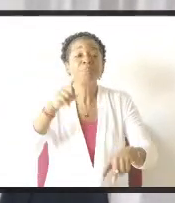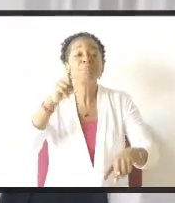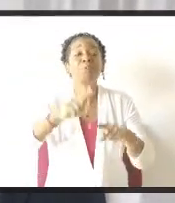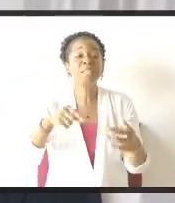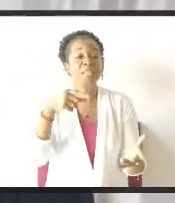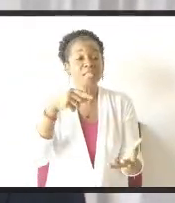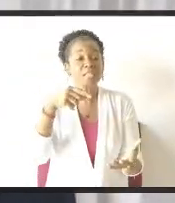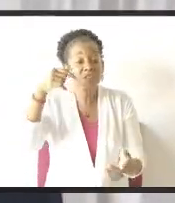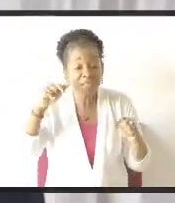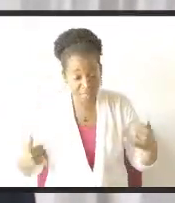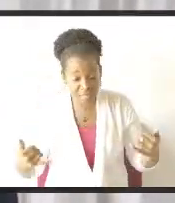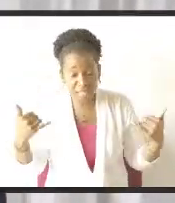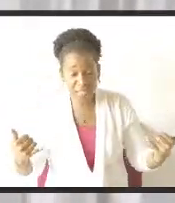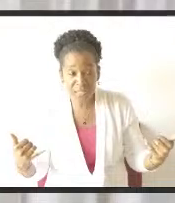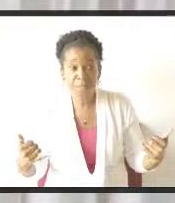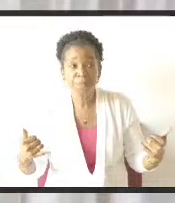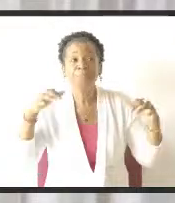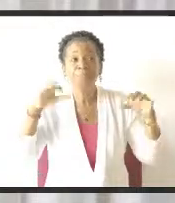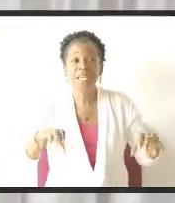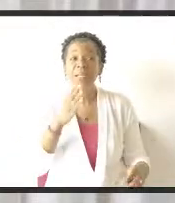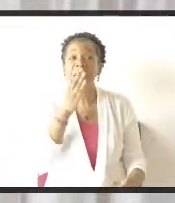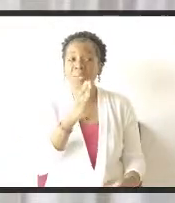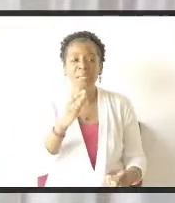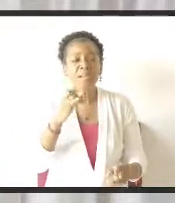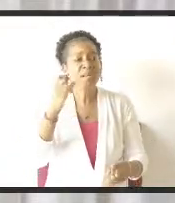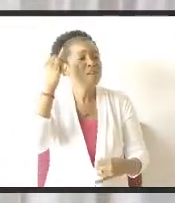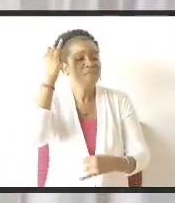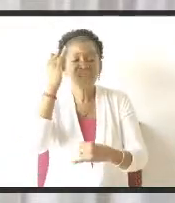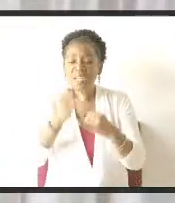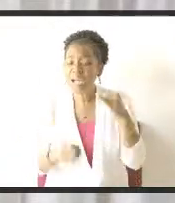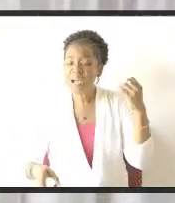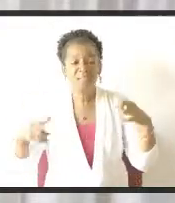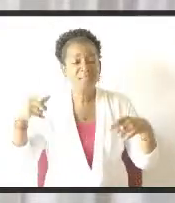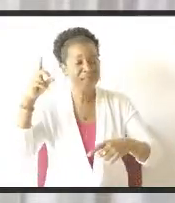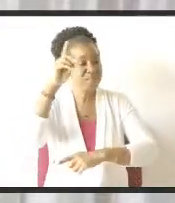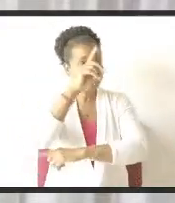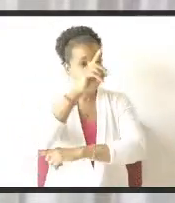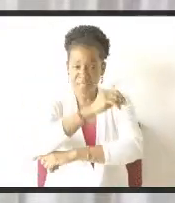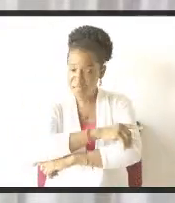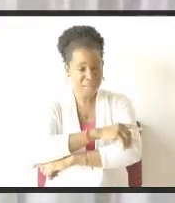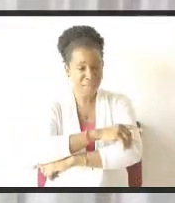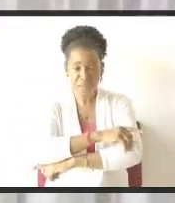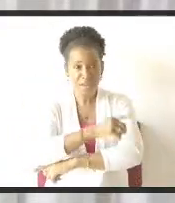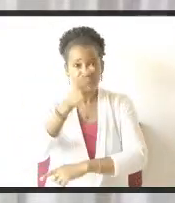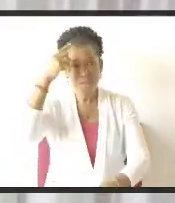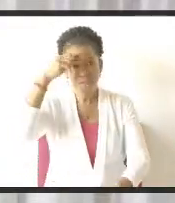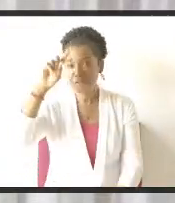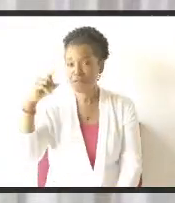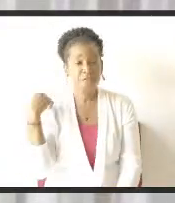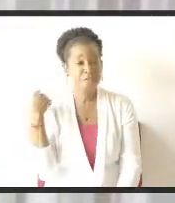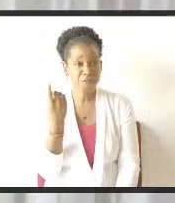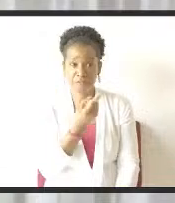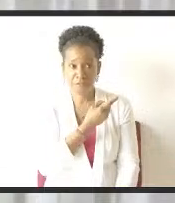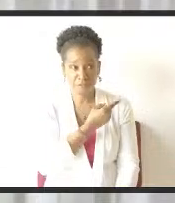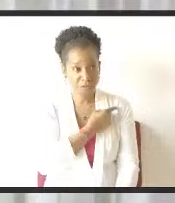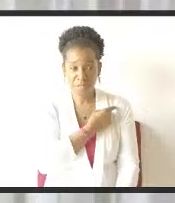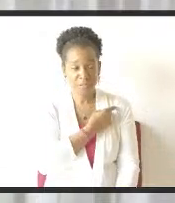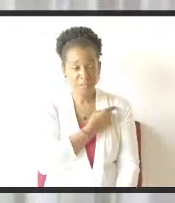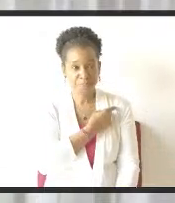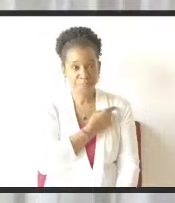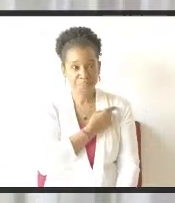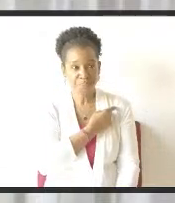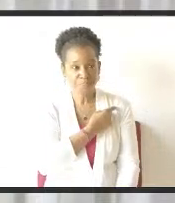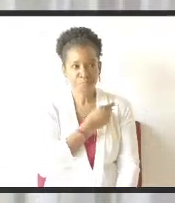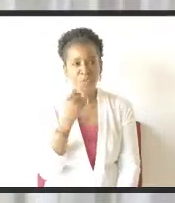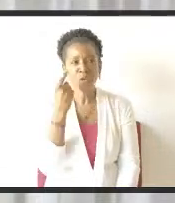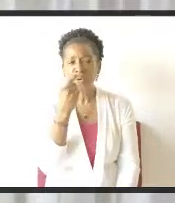you. And I pray, Almighty God, that someone will come forth, will submit